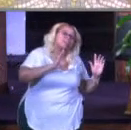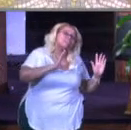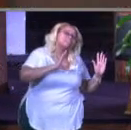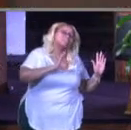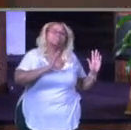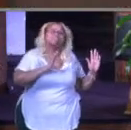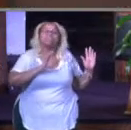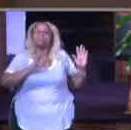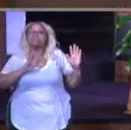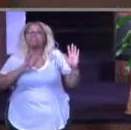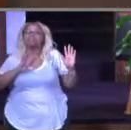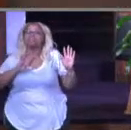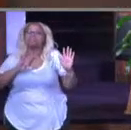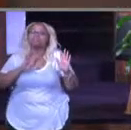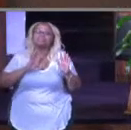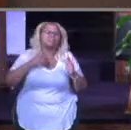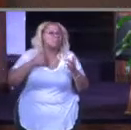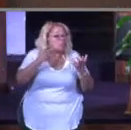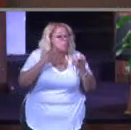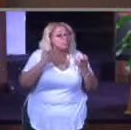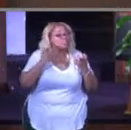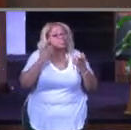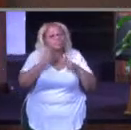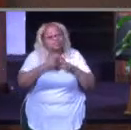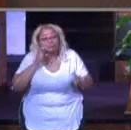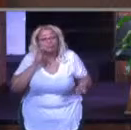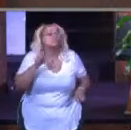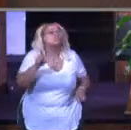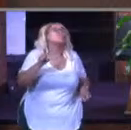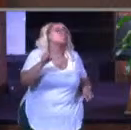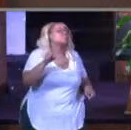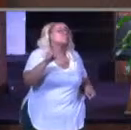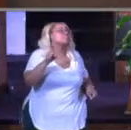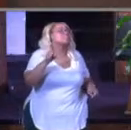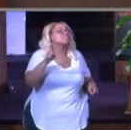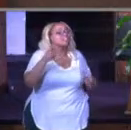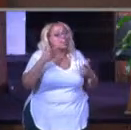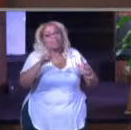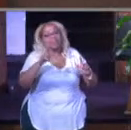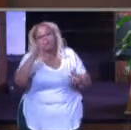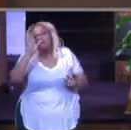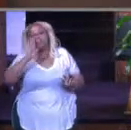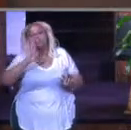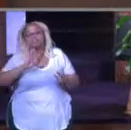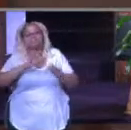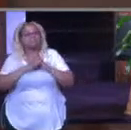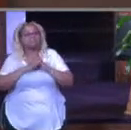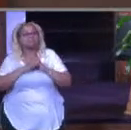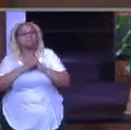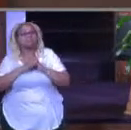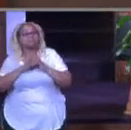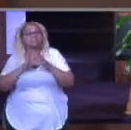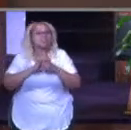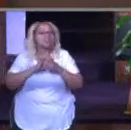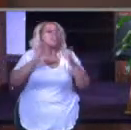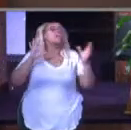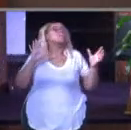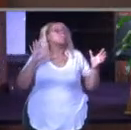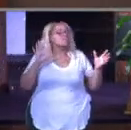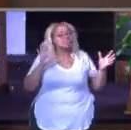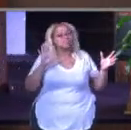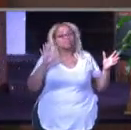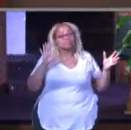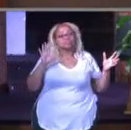and let God. He wants it from you. Just let God.